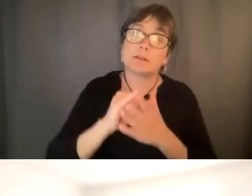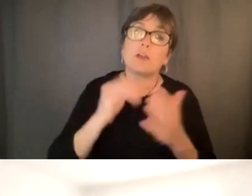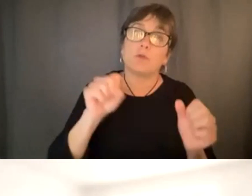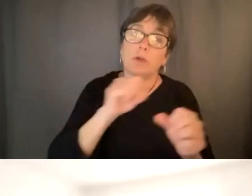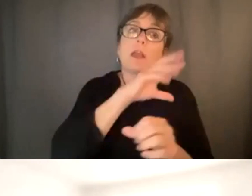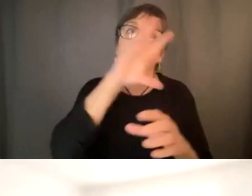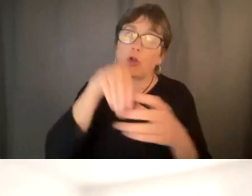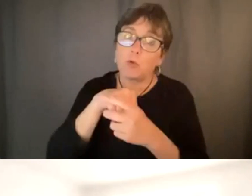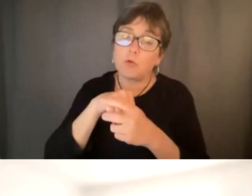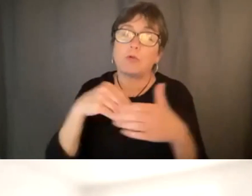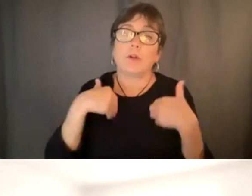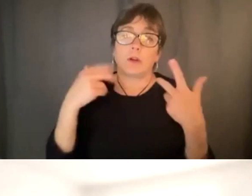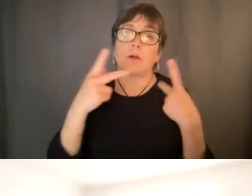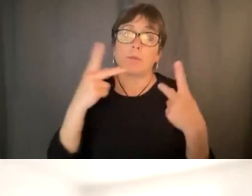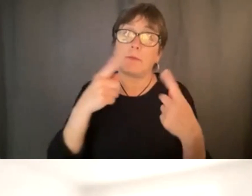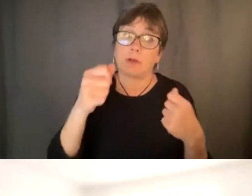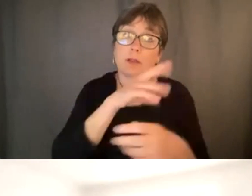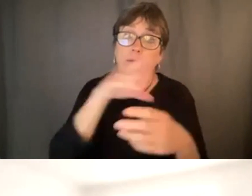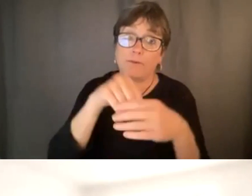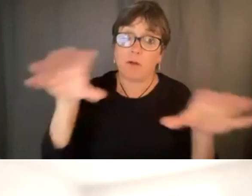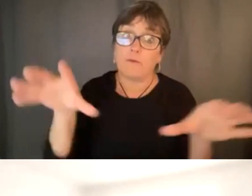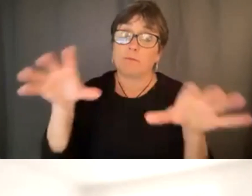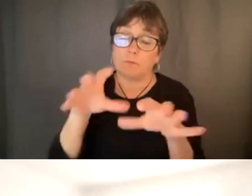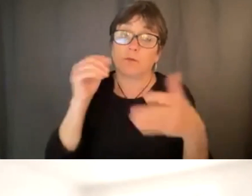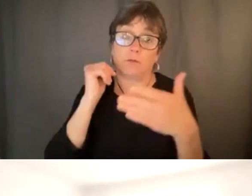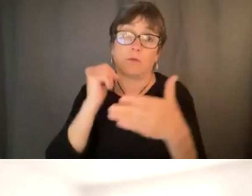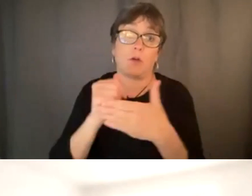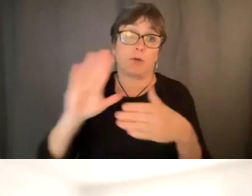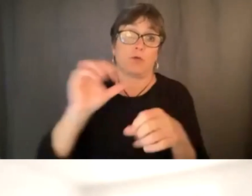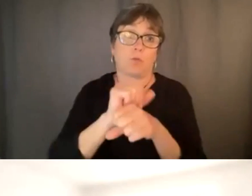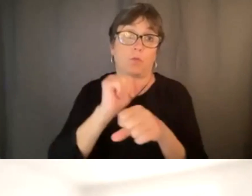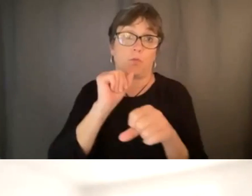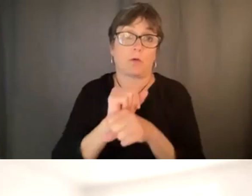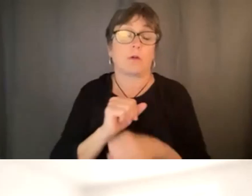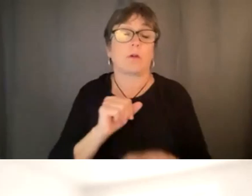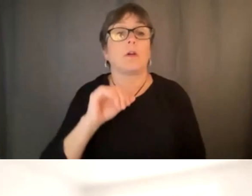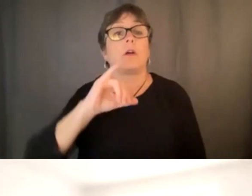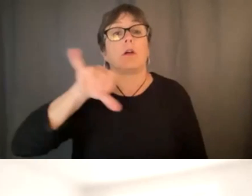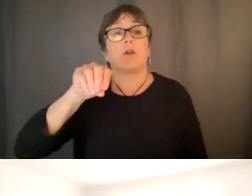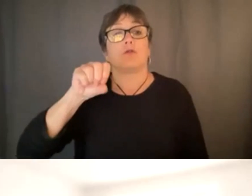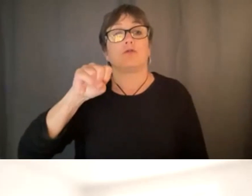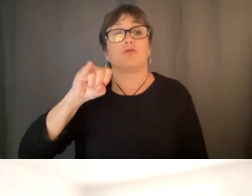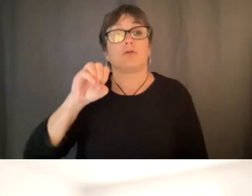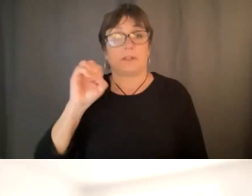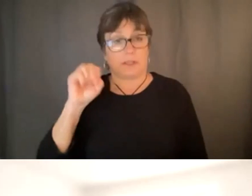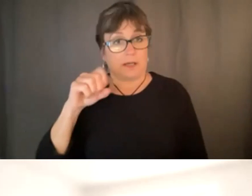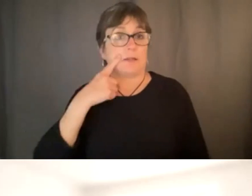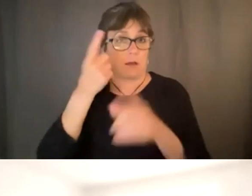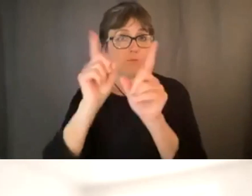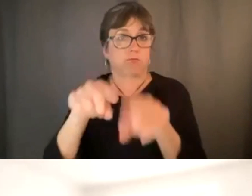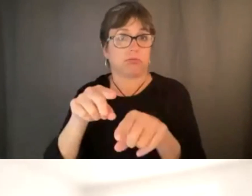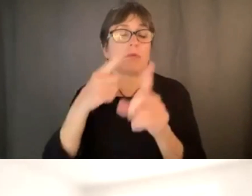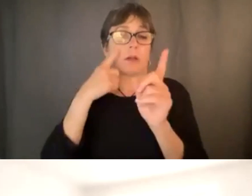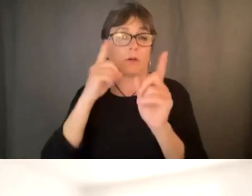active participant in the work that you're doing. That's right. I think you're absolutely right. I'm interested in the research they use, but I think that the